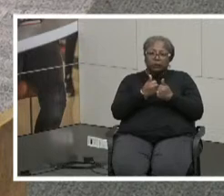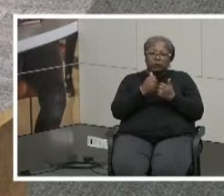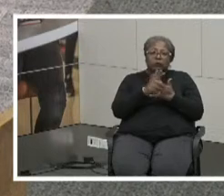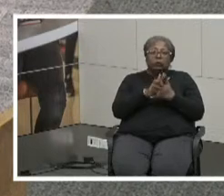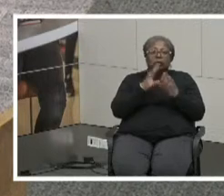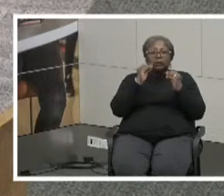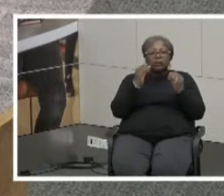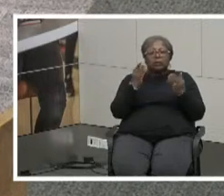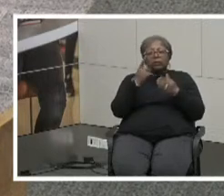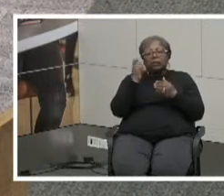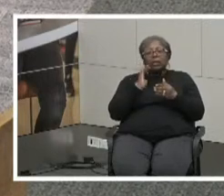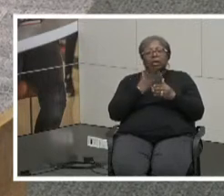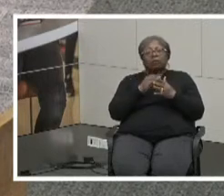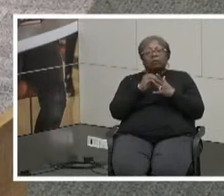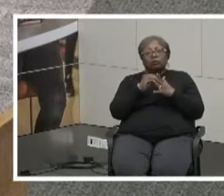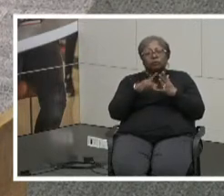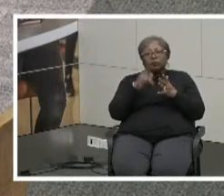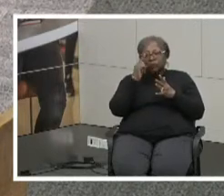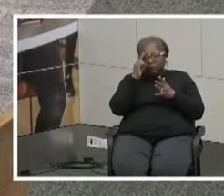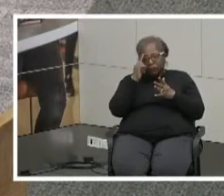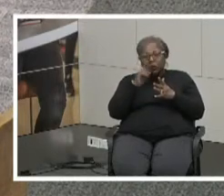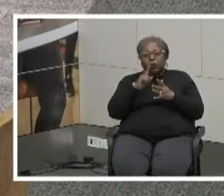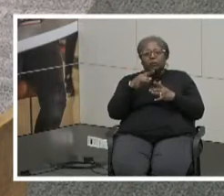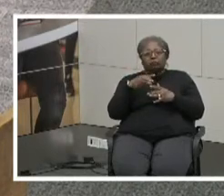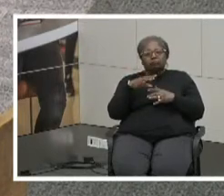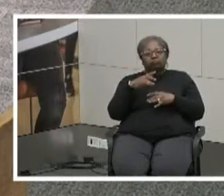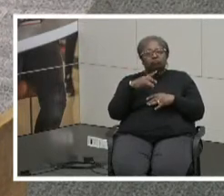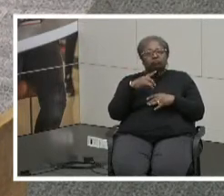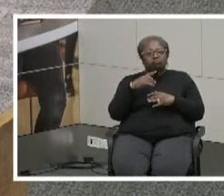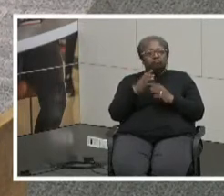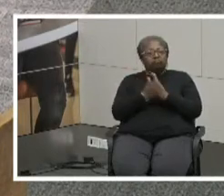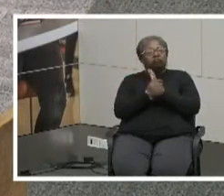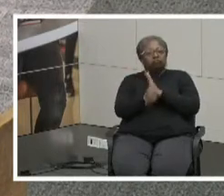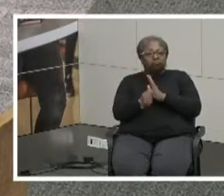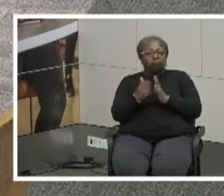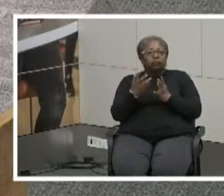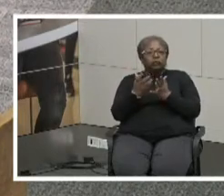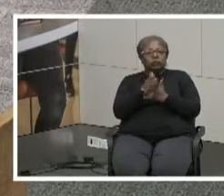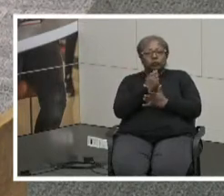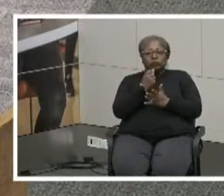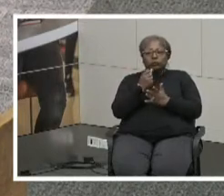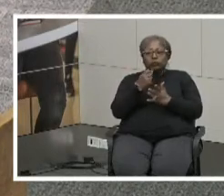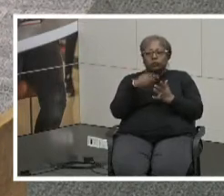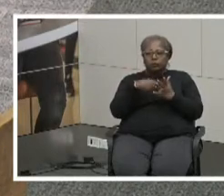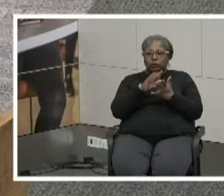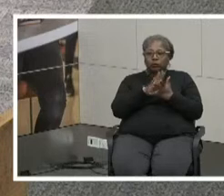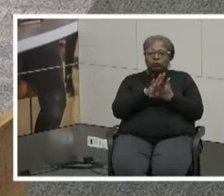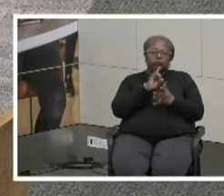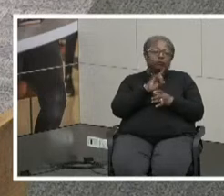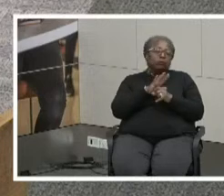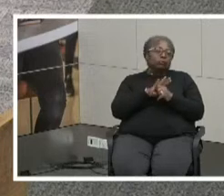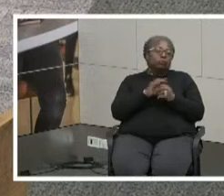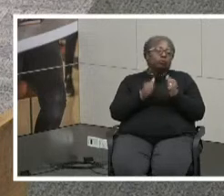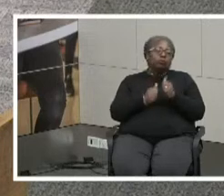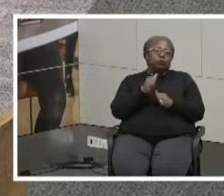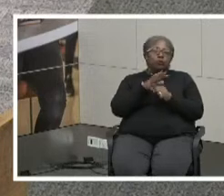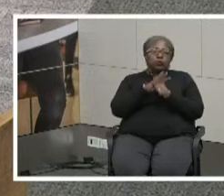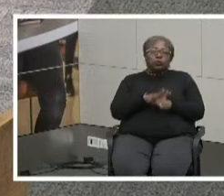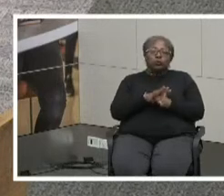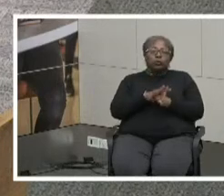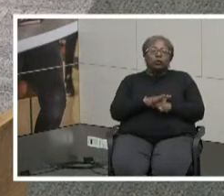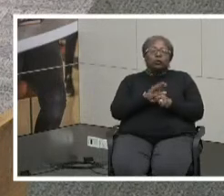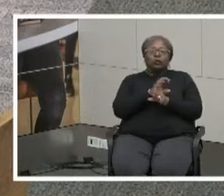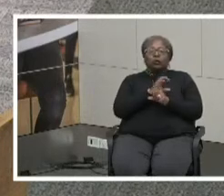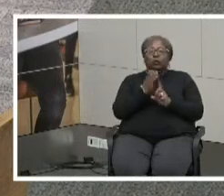because I believe our children are just as talented and deserving as students in other districts this school year has been the most stressful ever due to the overall